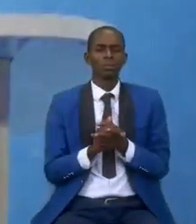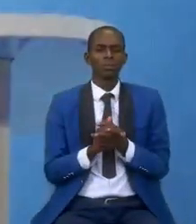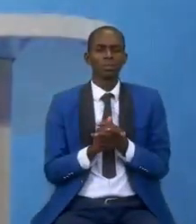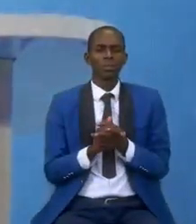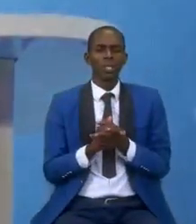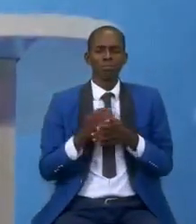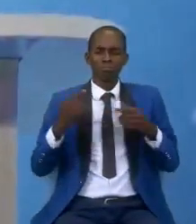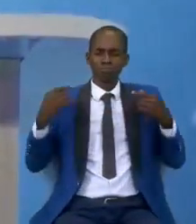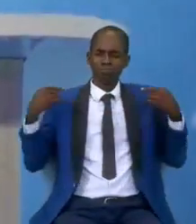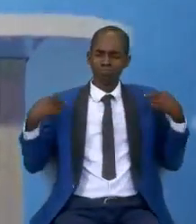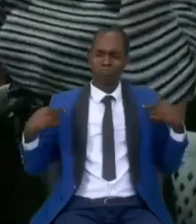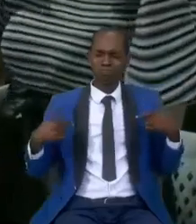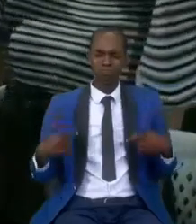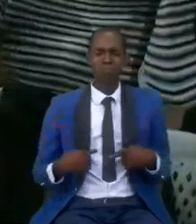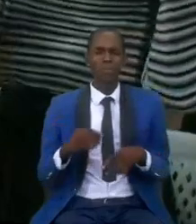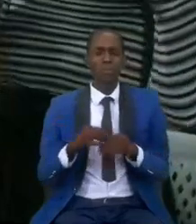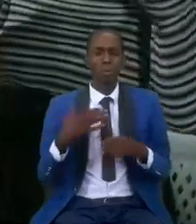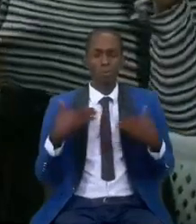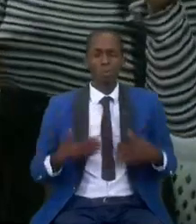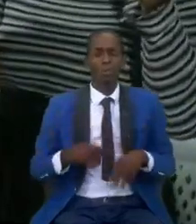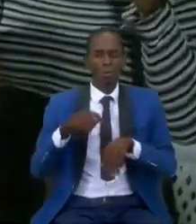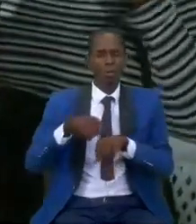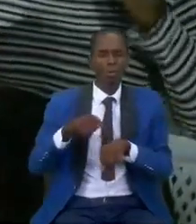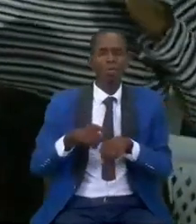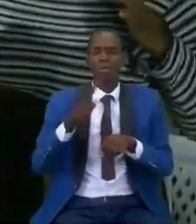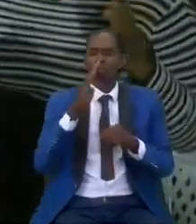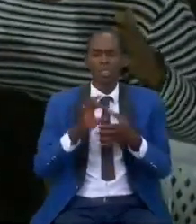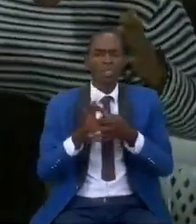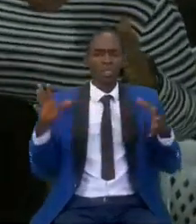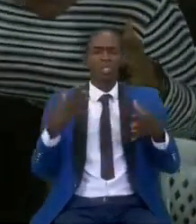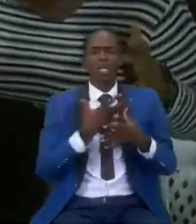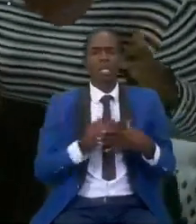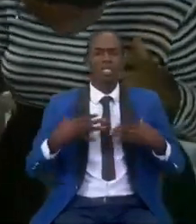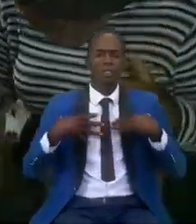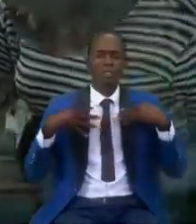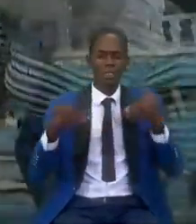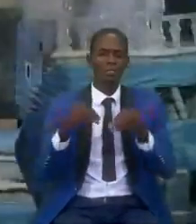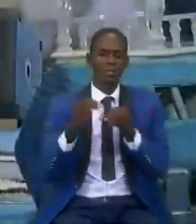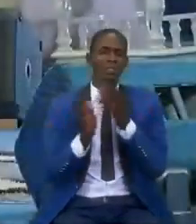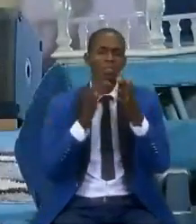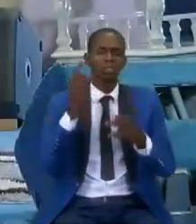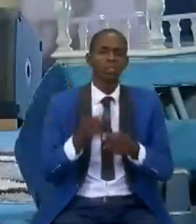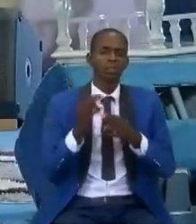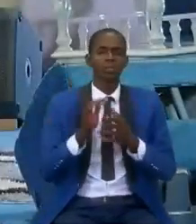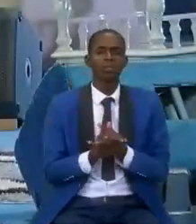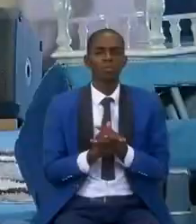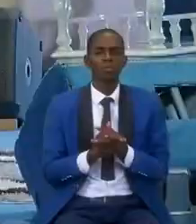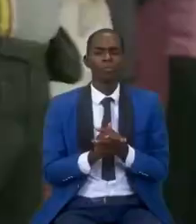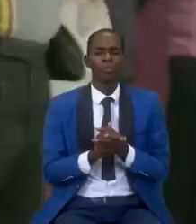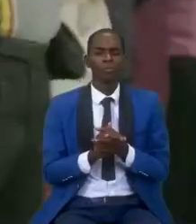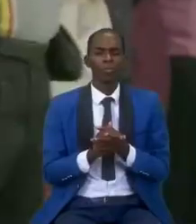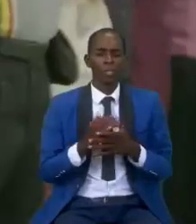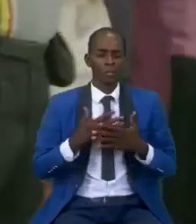healed in Jesus' name. Breathing problem, asthma, be healed in Jesus'